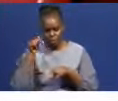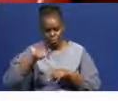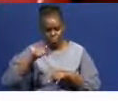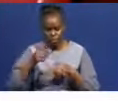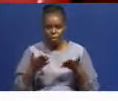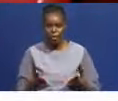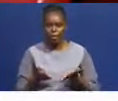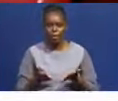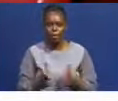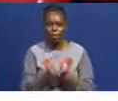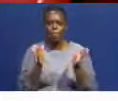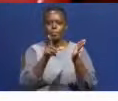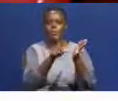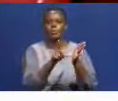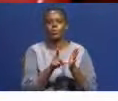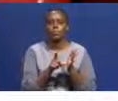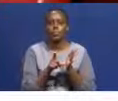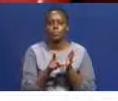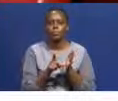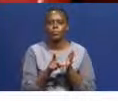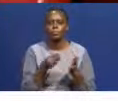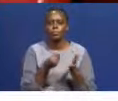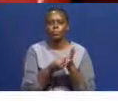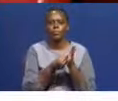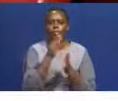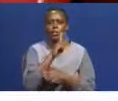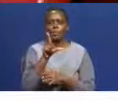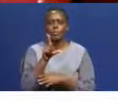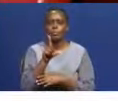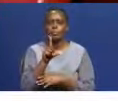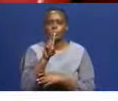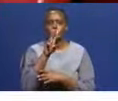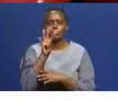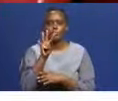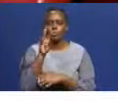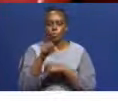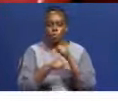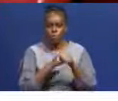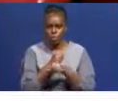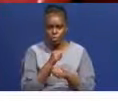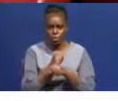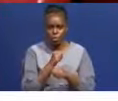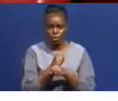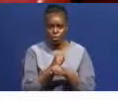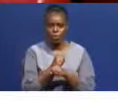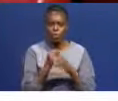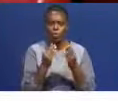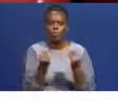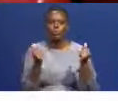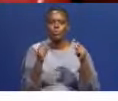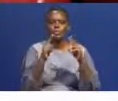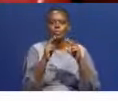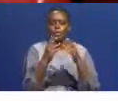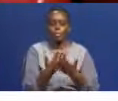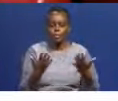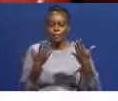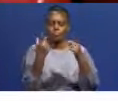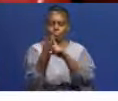today, our public debt. The Finance Bill 2024 was tailored to remedy some of those